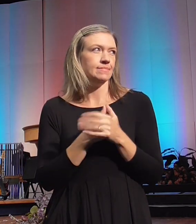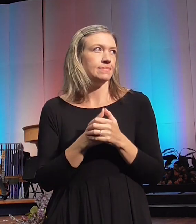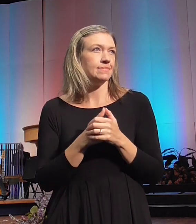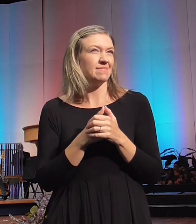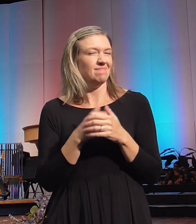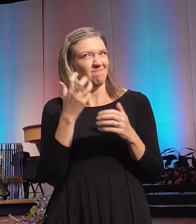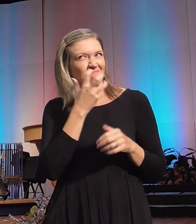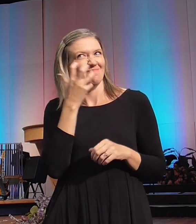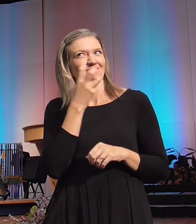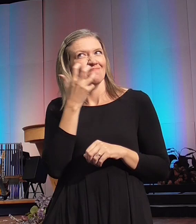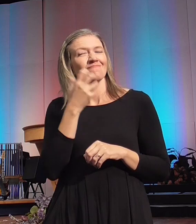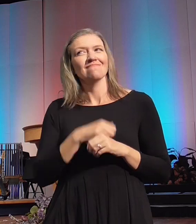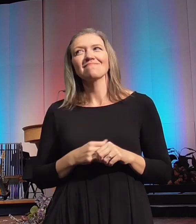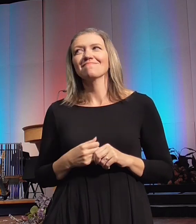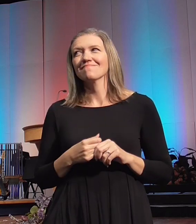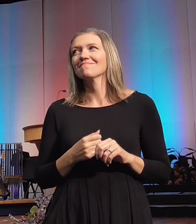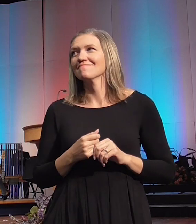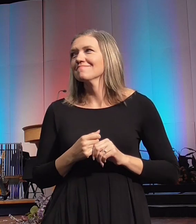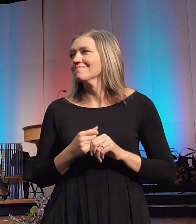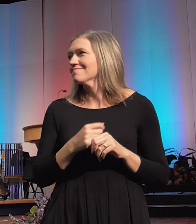Wow, look at this. Woo.